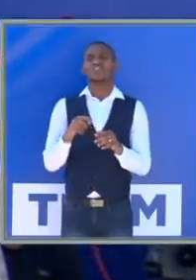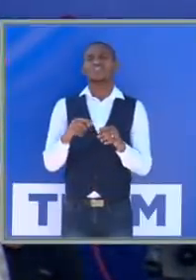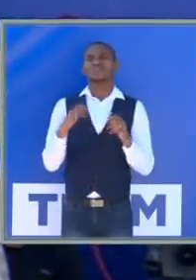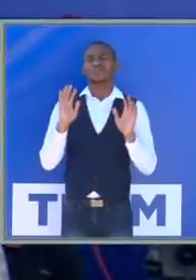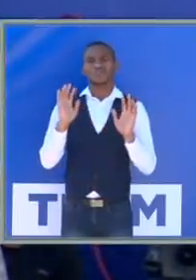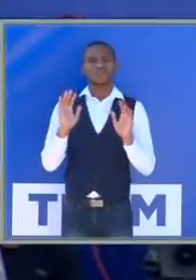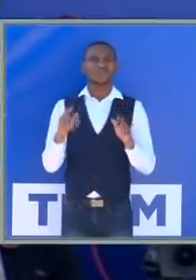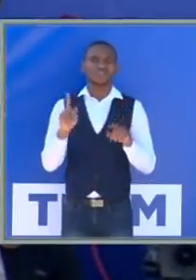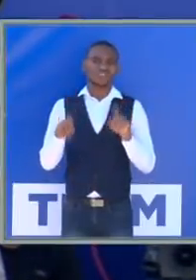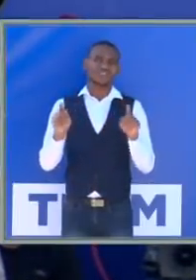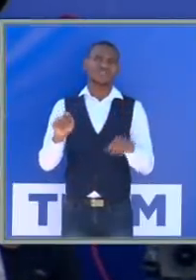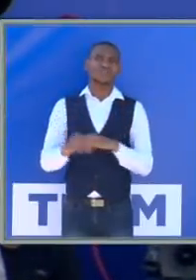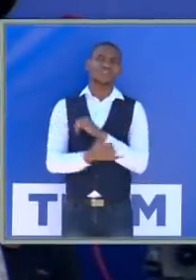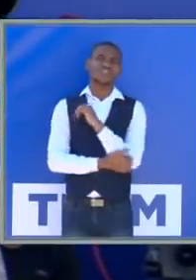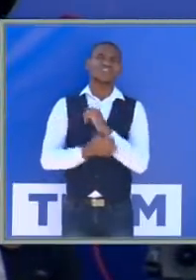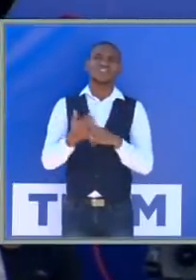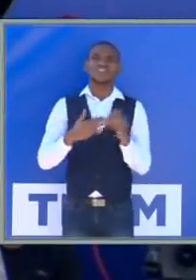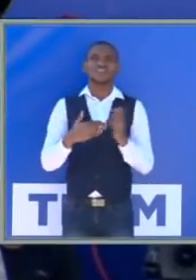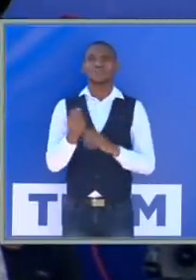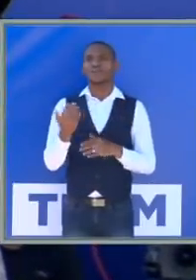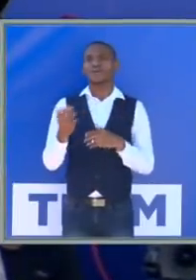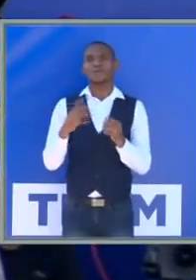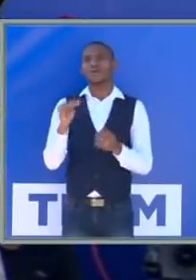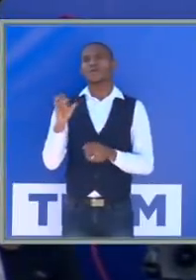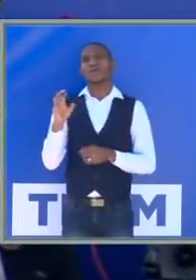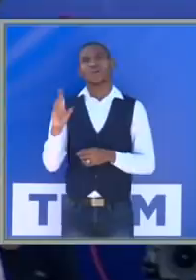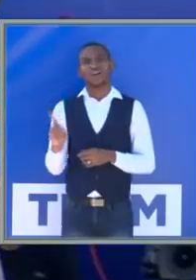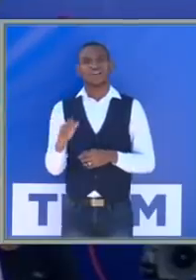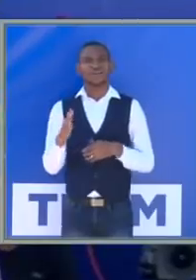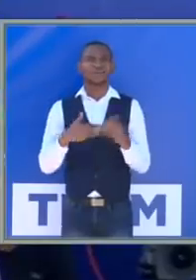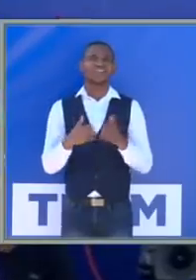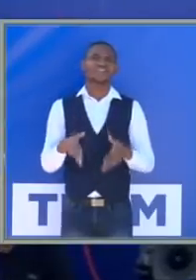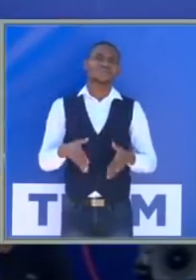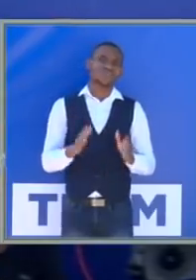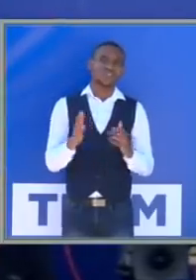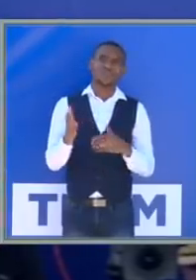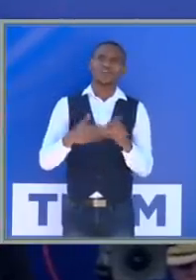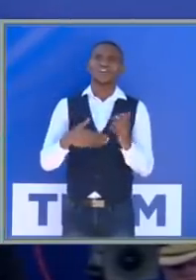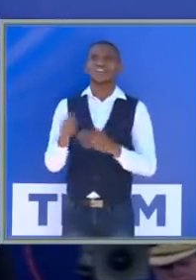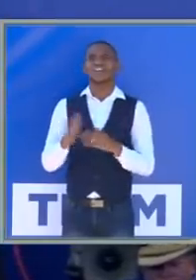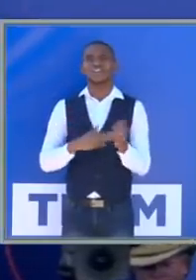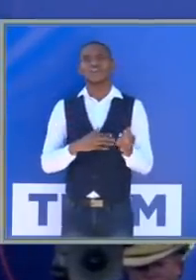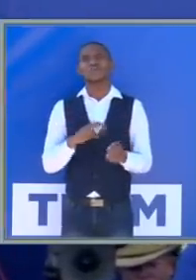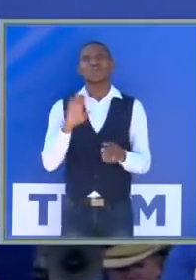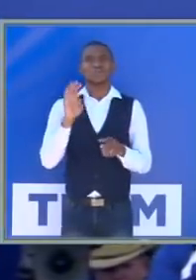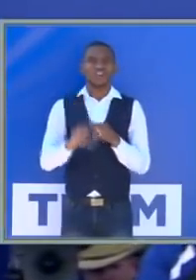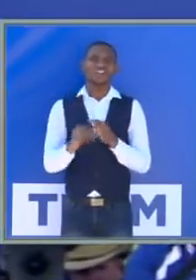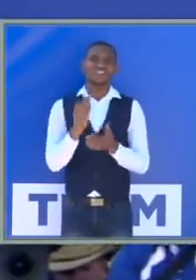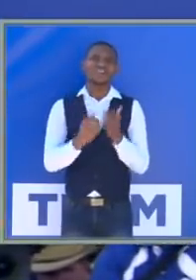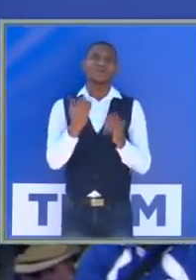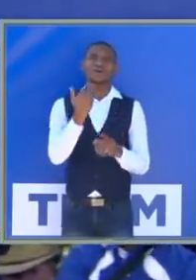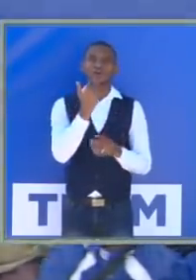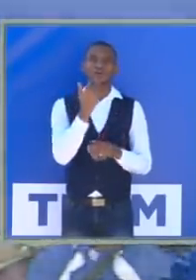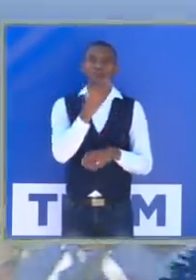of the country. It doesn't matter what ward you are in. It doesn't matter what street you are in. You are bound to find somebody who